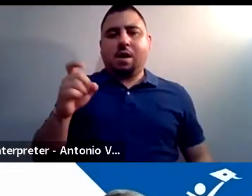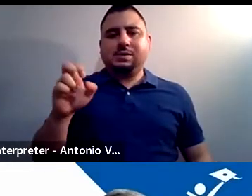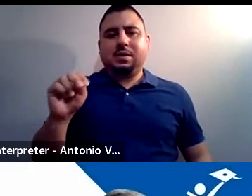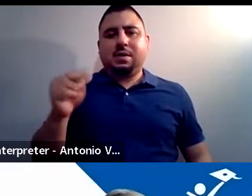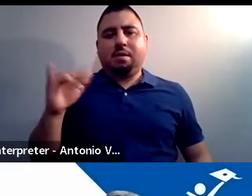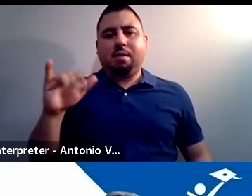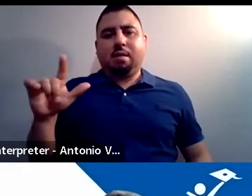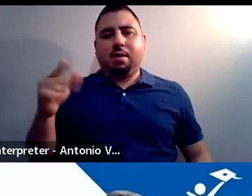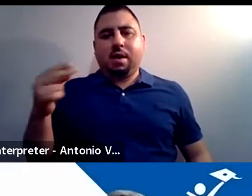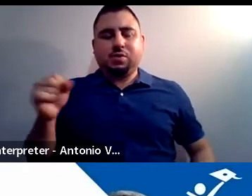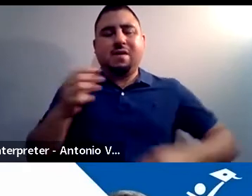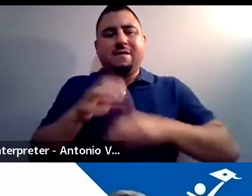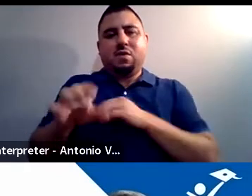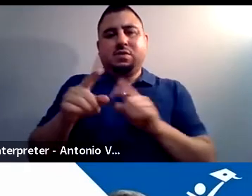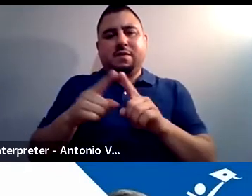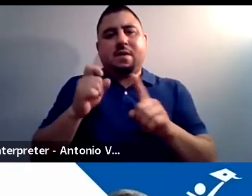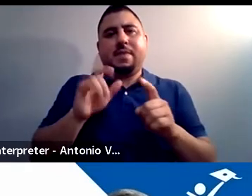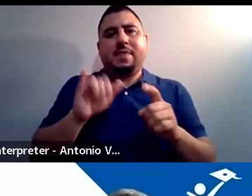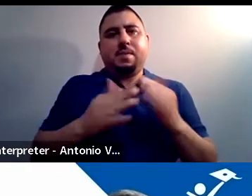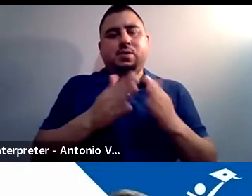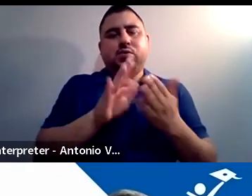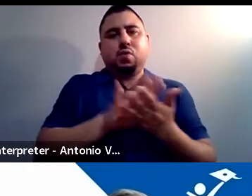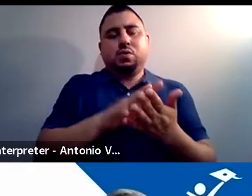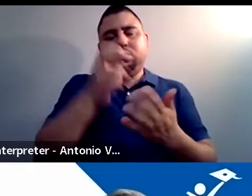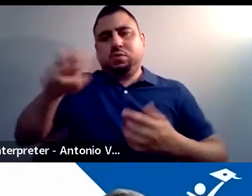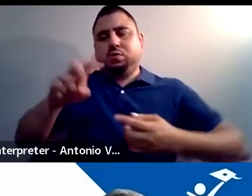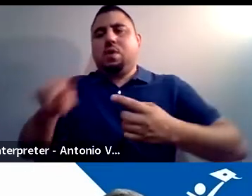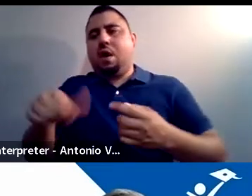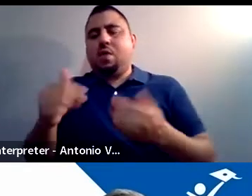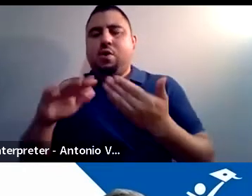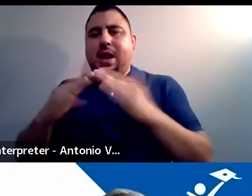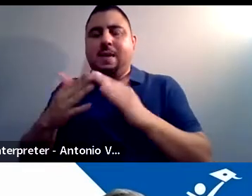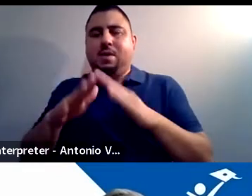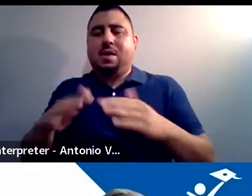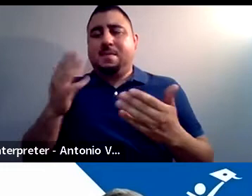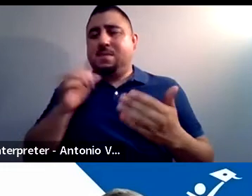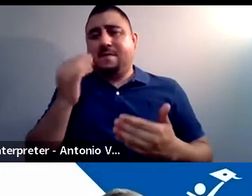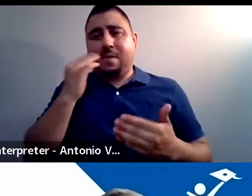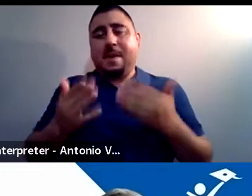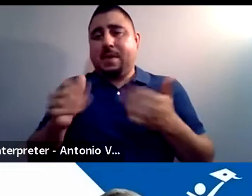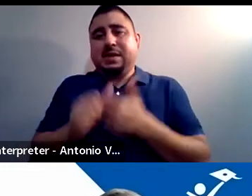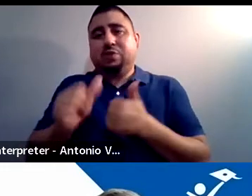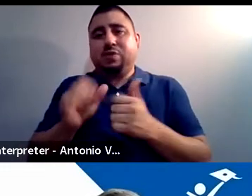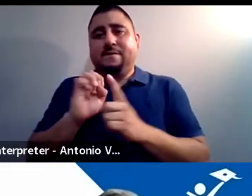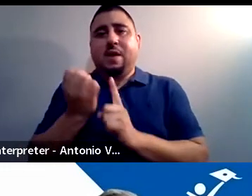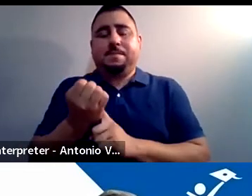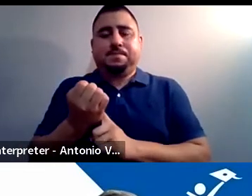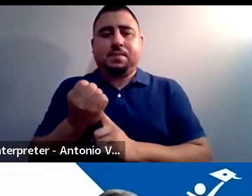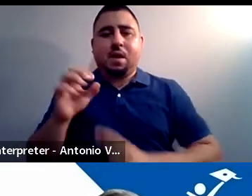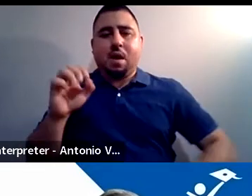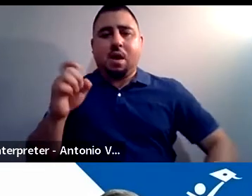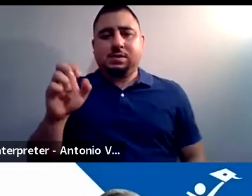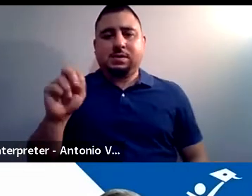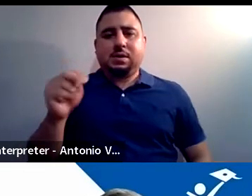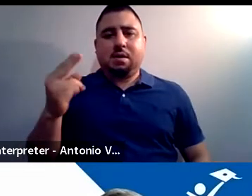but who will be forced from their community school to a faraway school in an unfamiliar and possibly dangerous environment. Oxon Hill